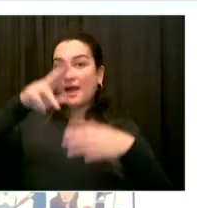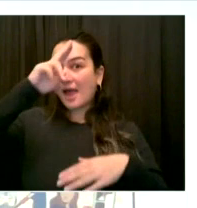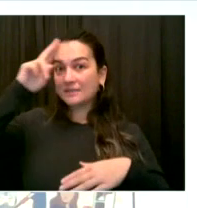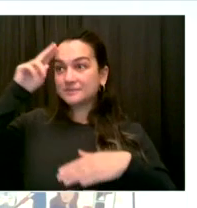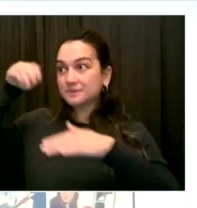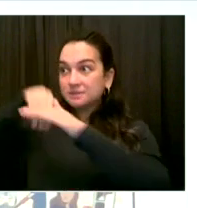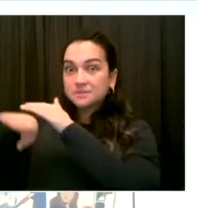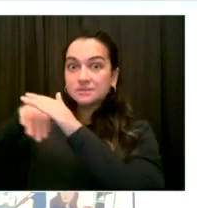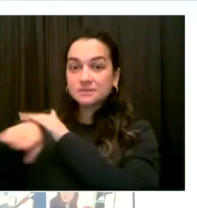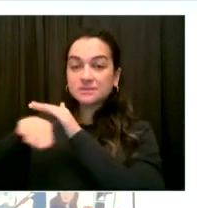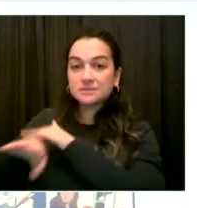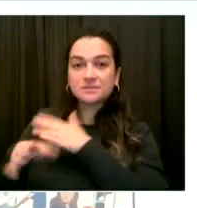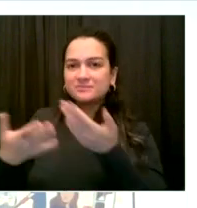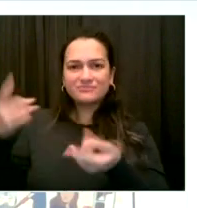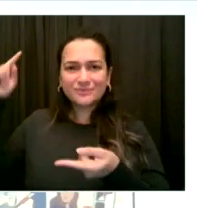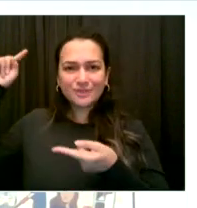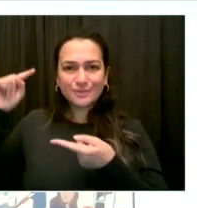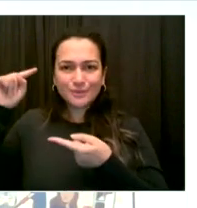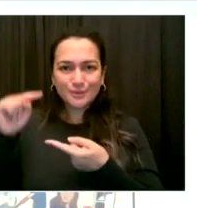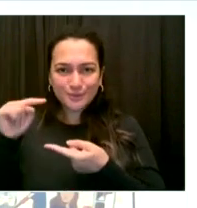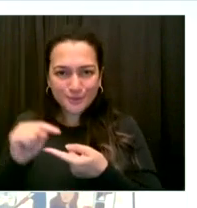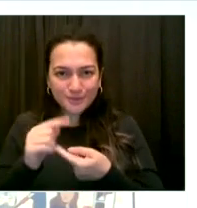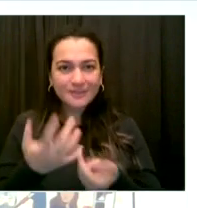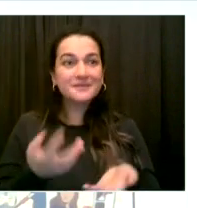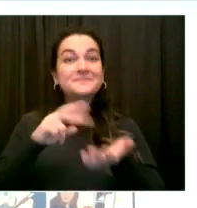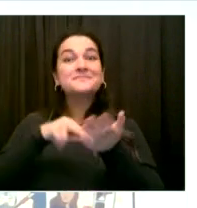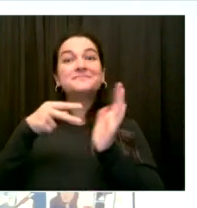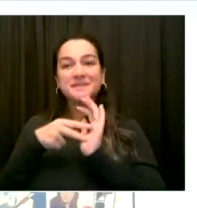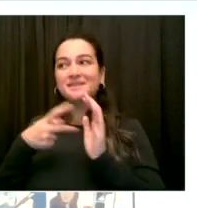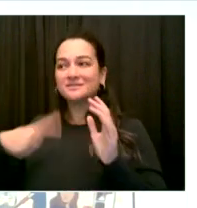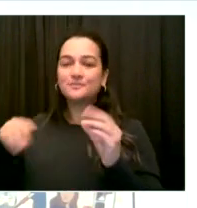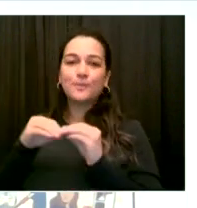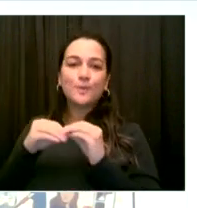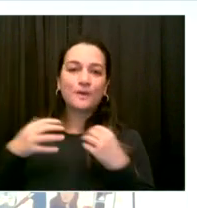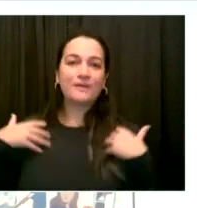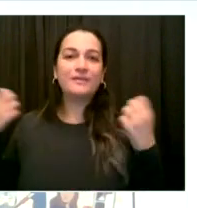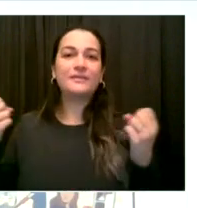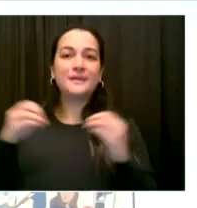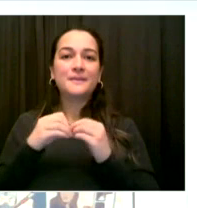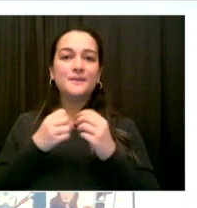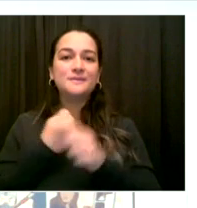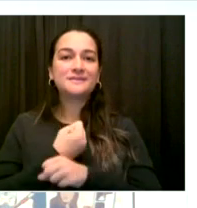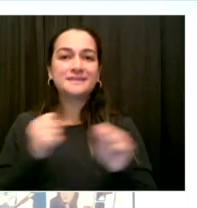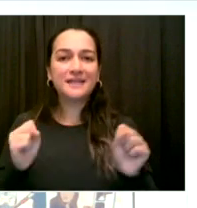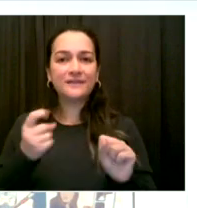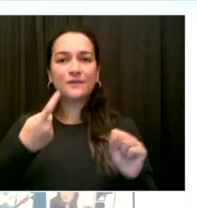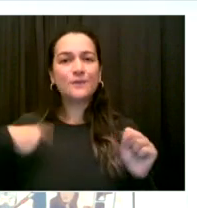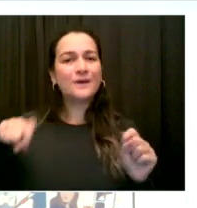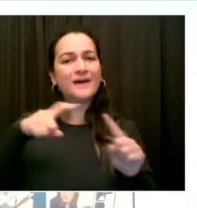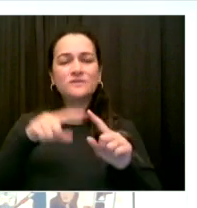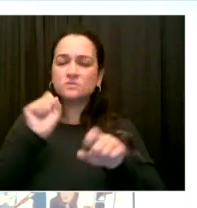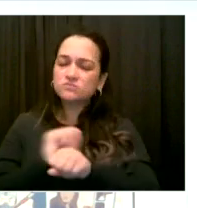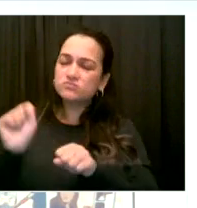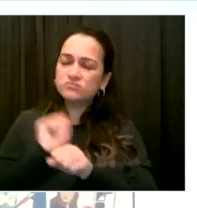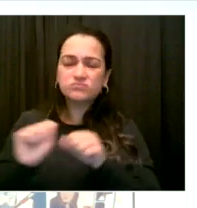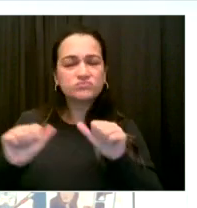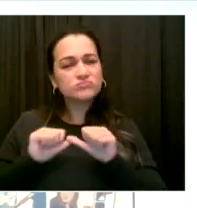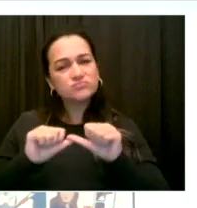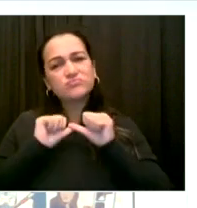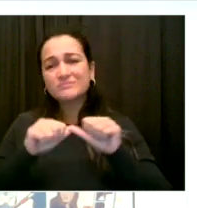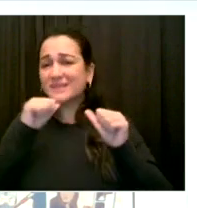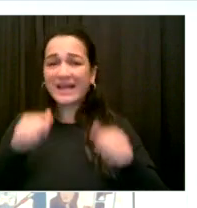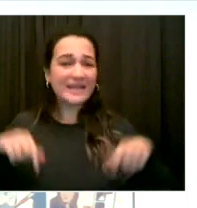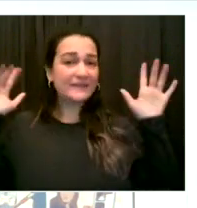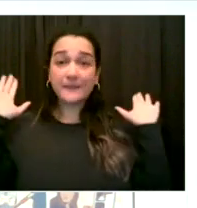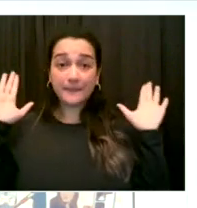that we're doing, stay committed to it, but then make sure that people have ready access and encouragement to